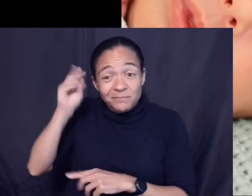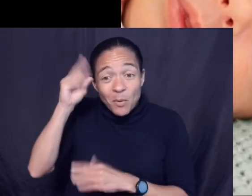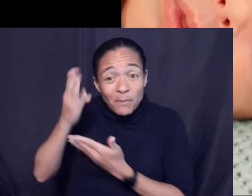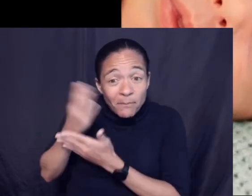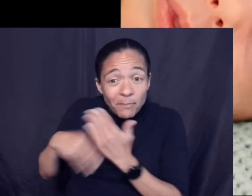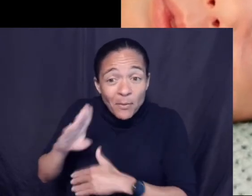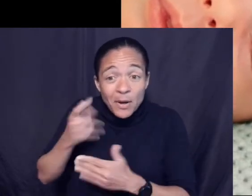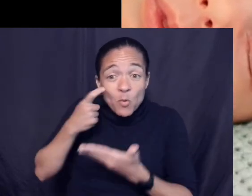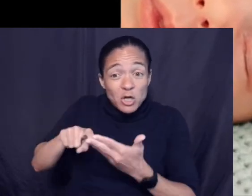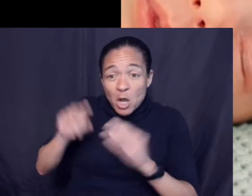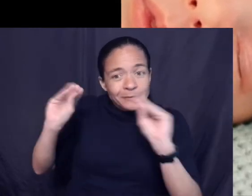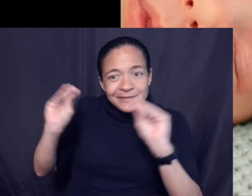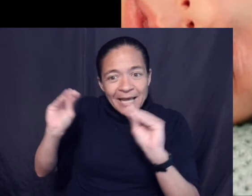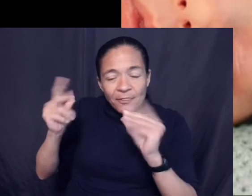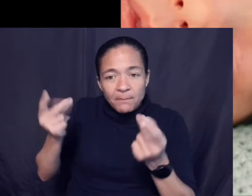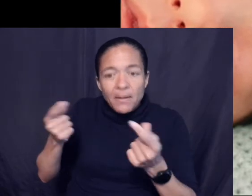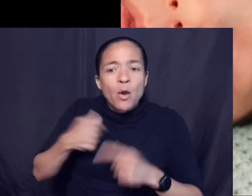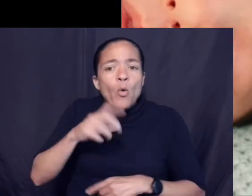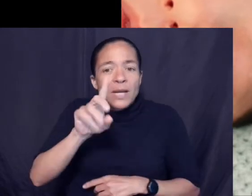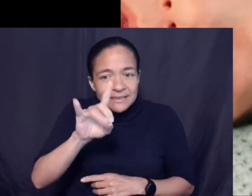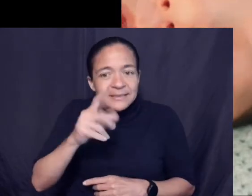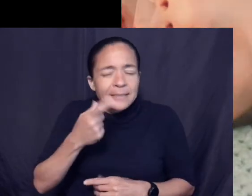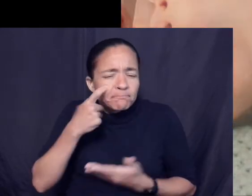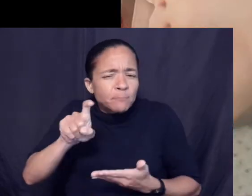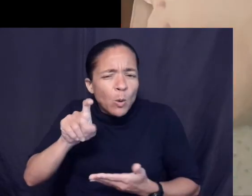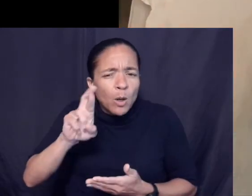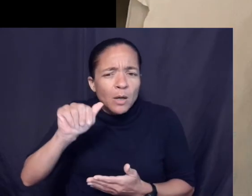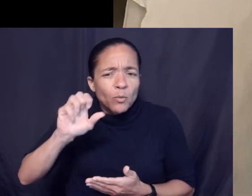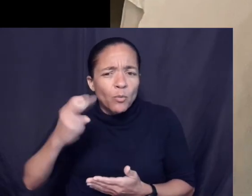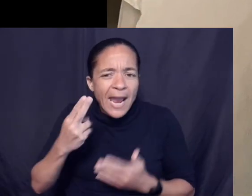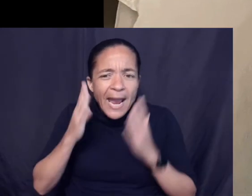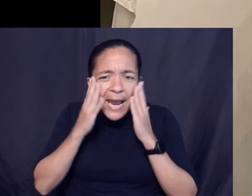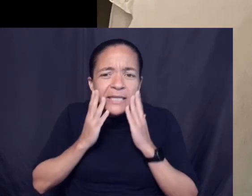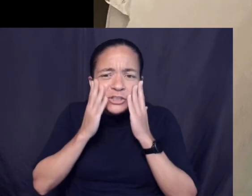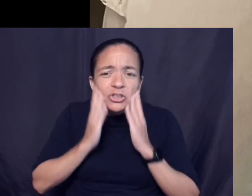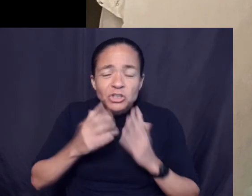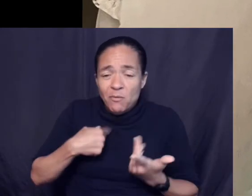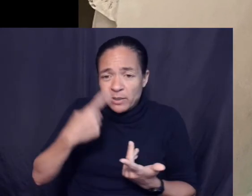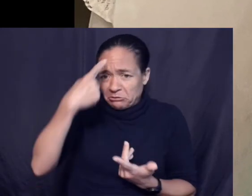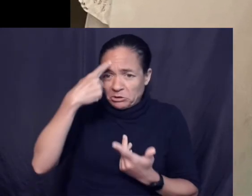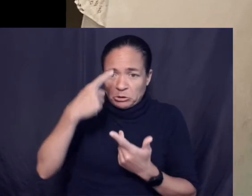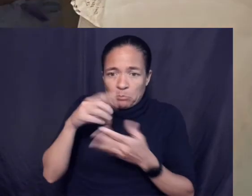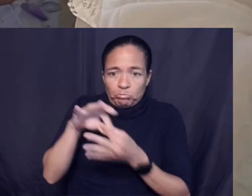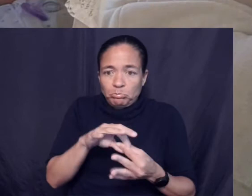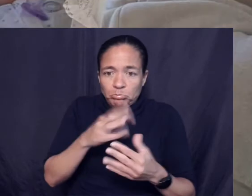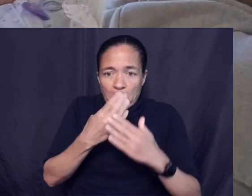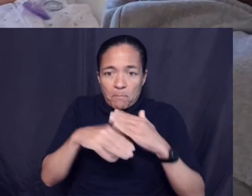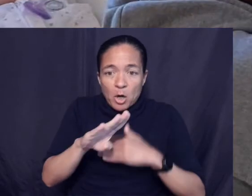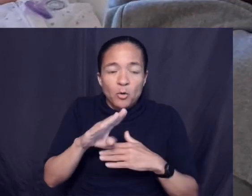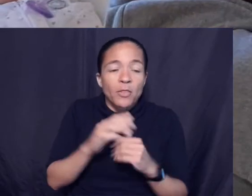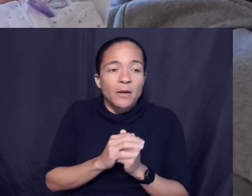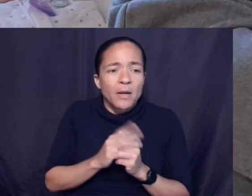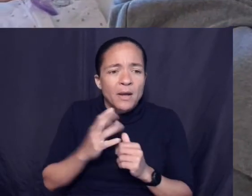he didn't have any notable issues right away. He did have a rash on his face that was thought to be just birth trauma